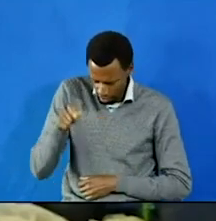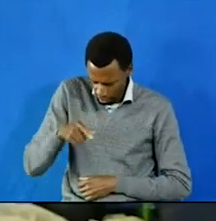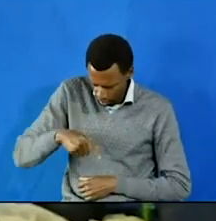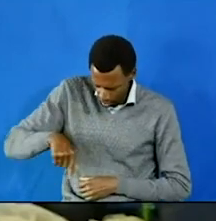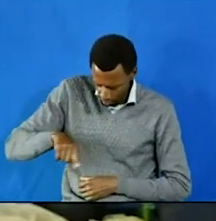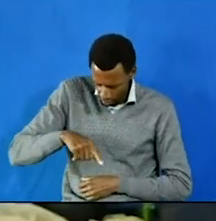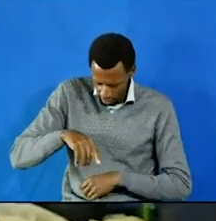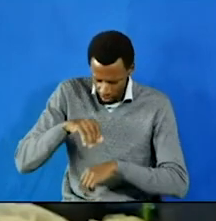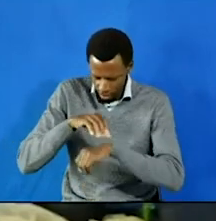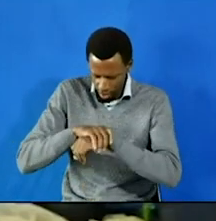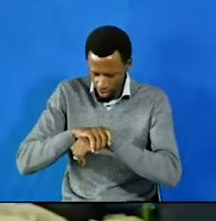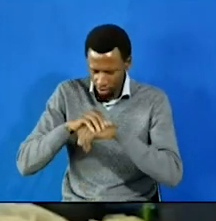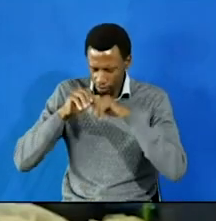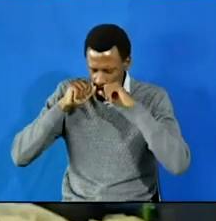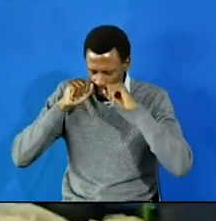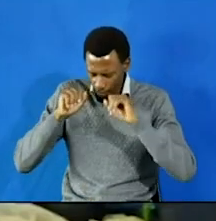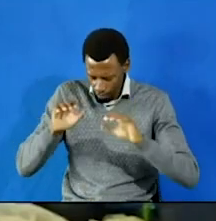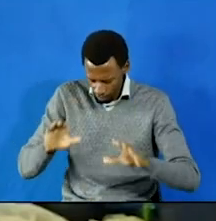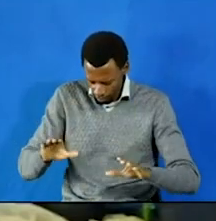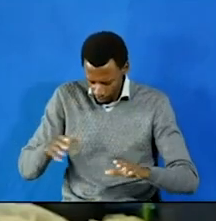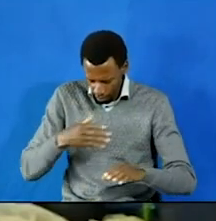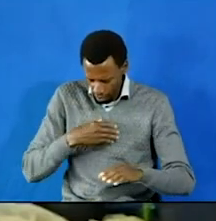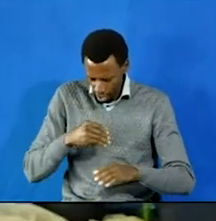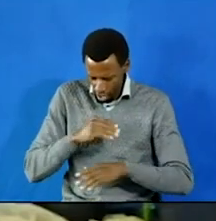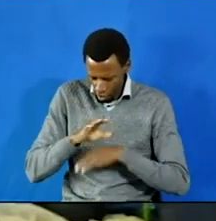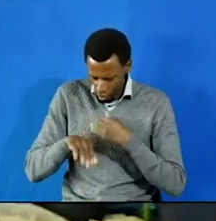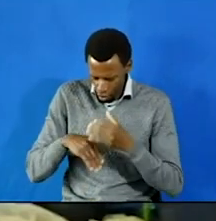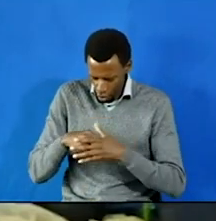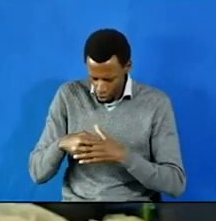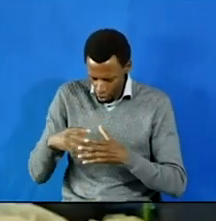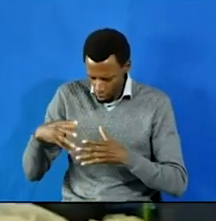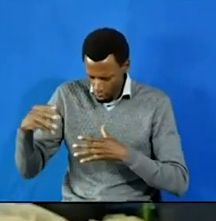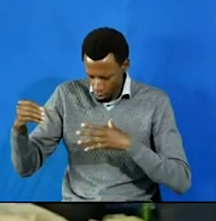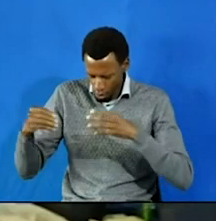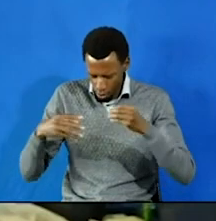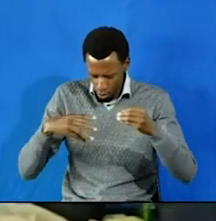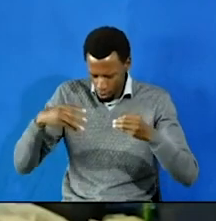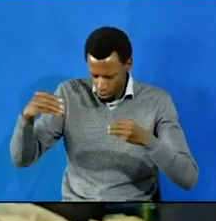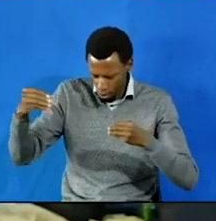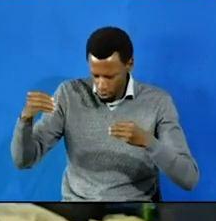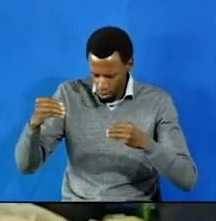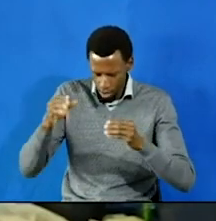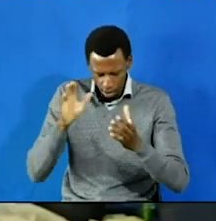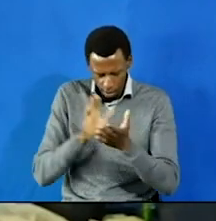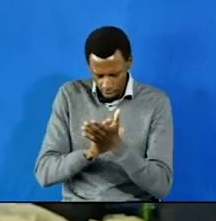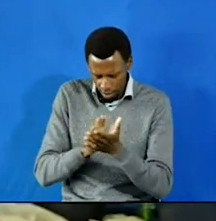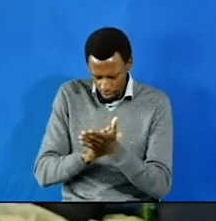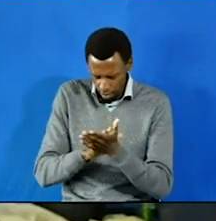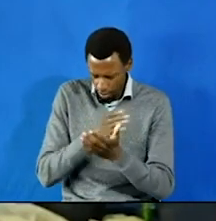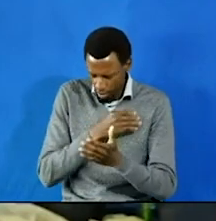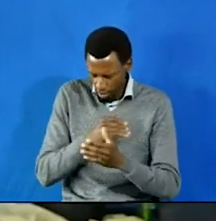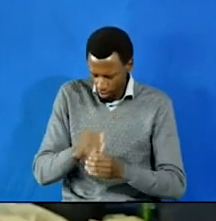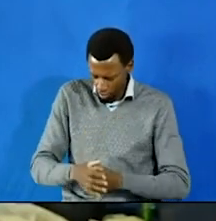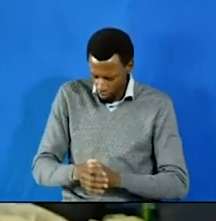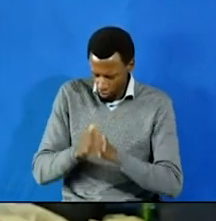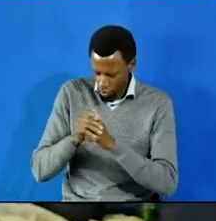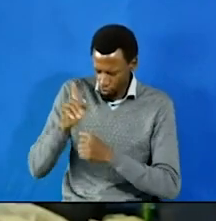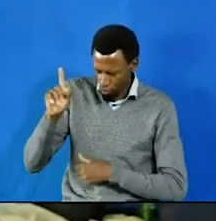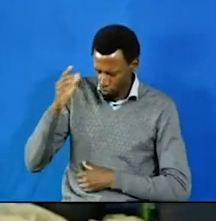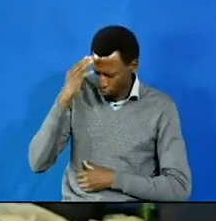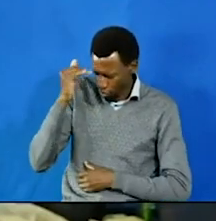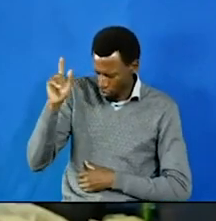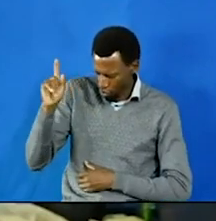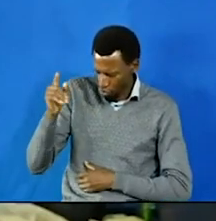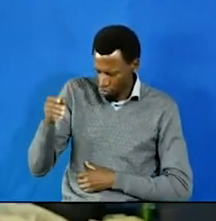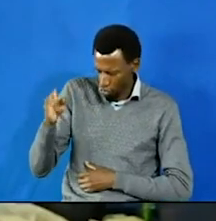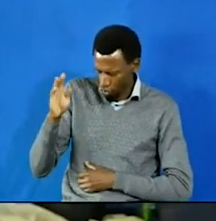blessed and that all shall come out of this place praising and worshiping you, for you are a God who loves